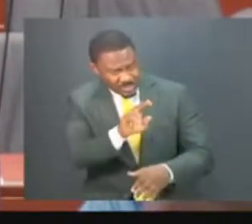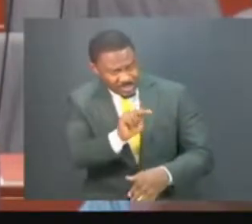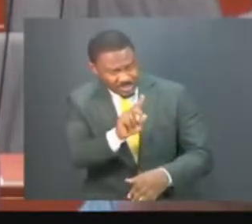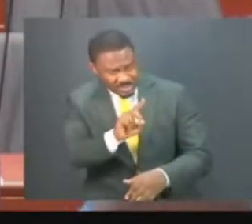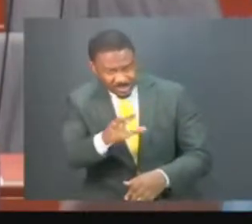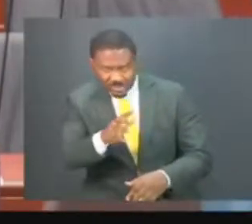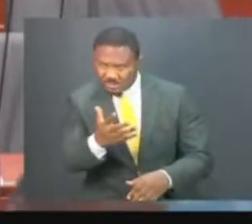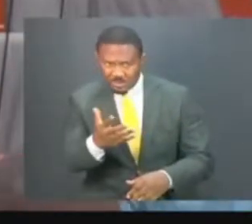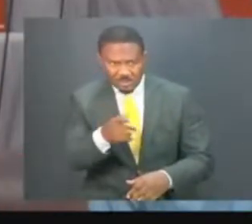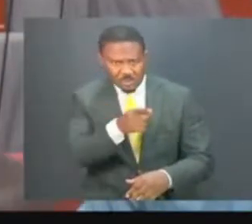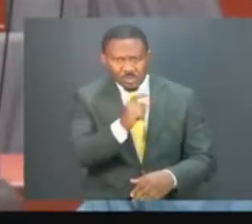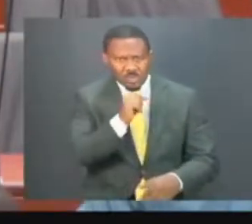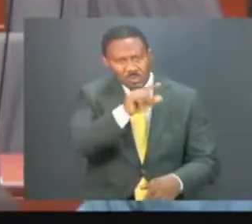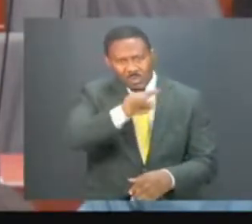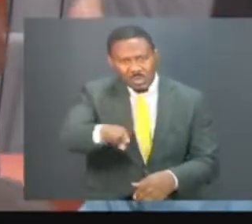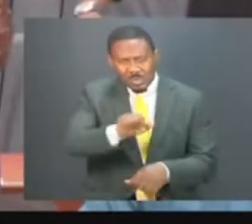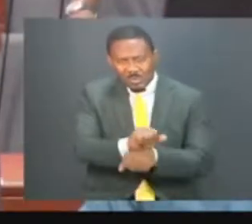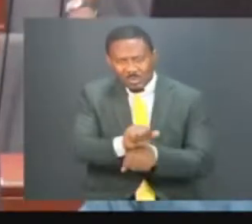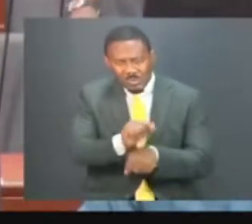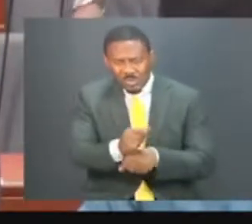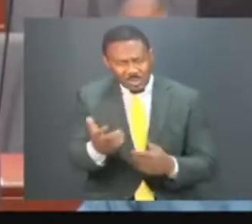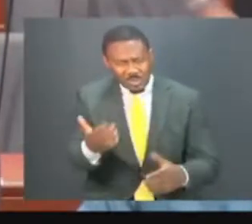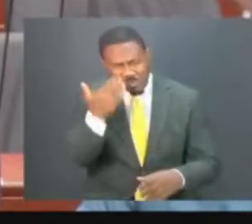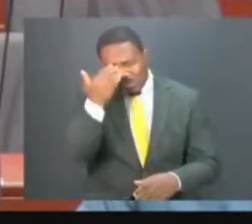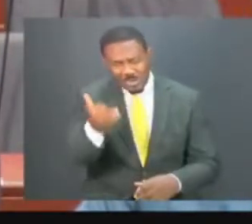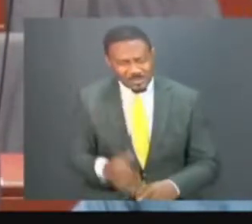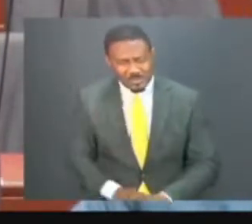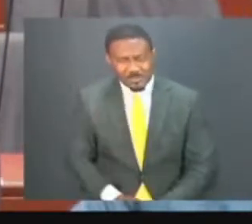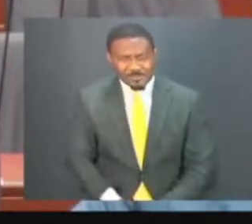What is that? What is that?